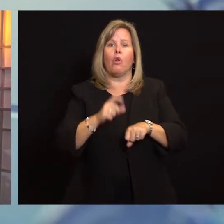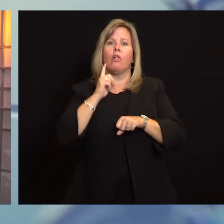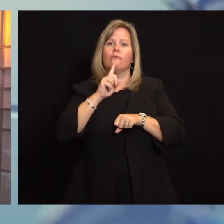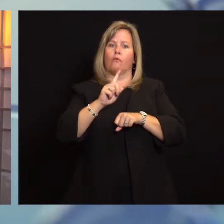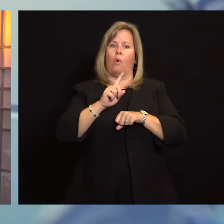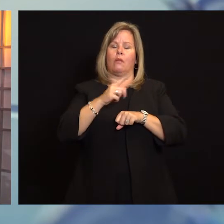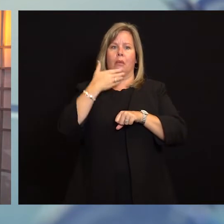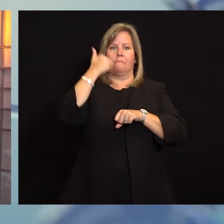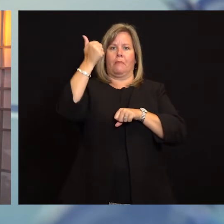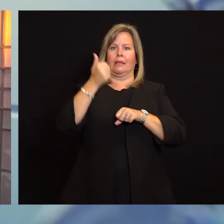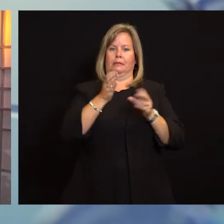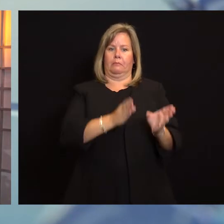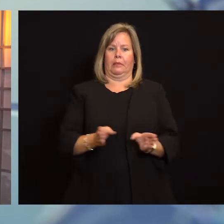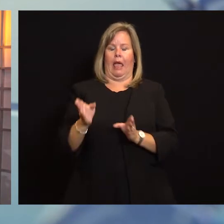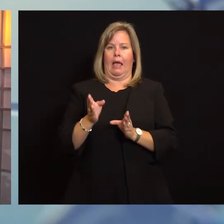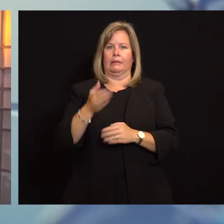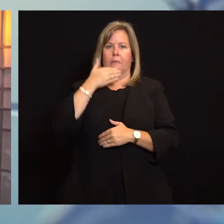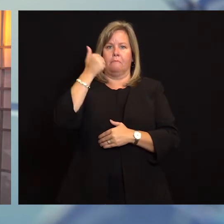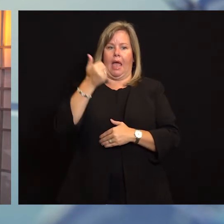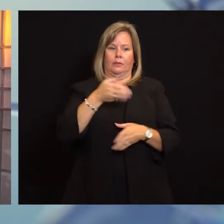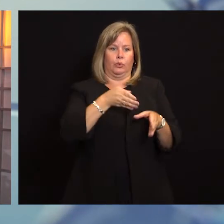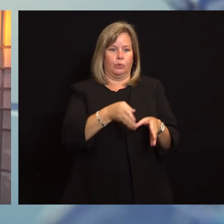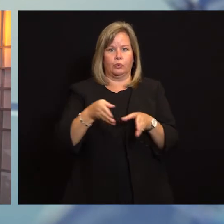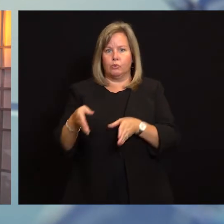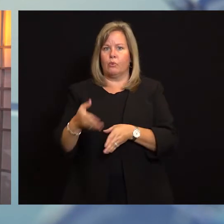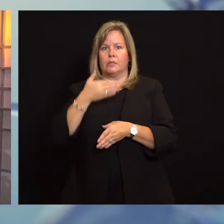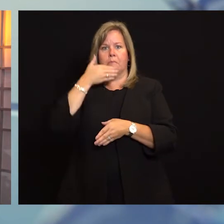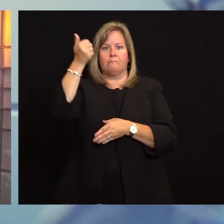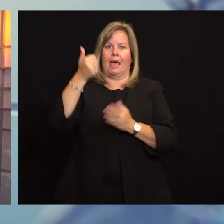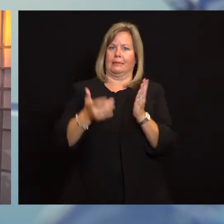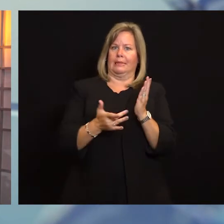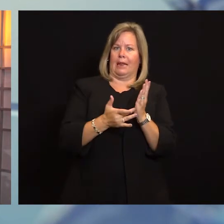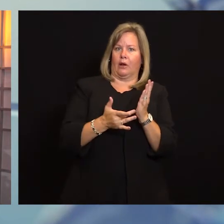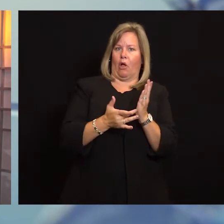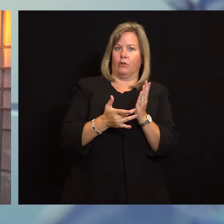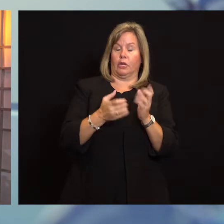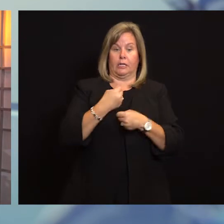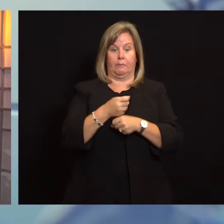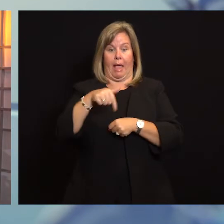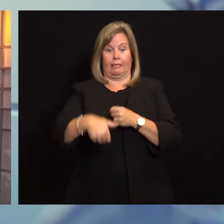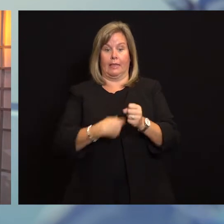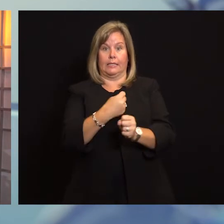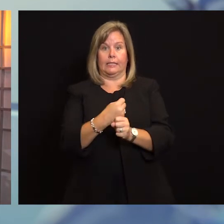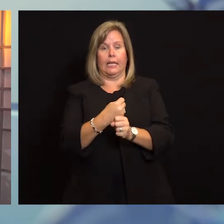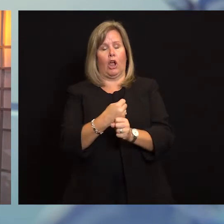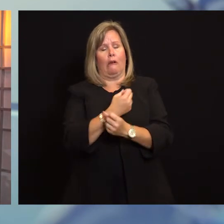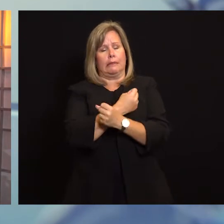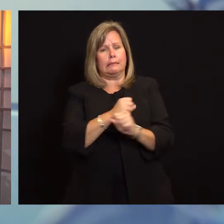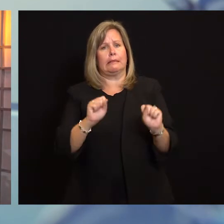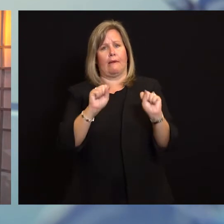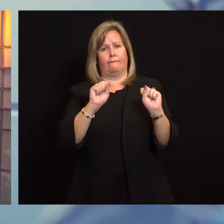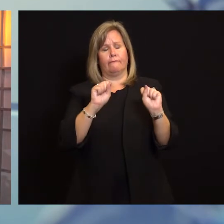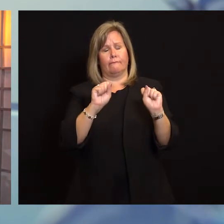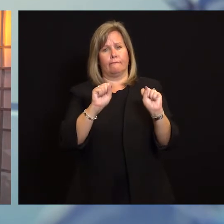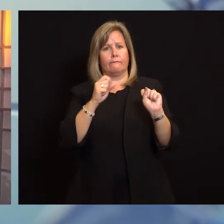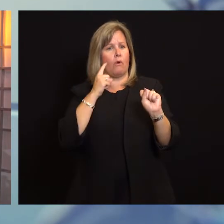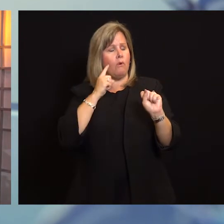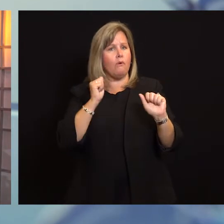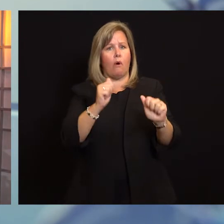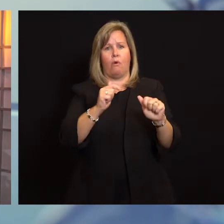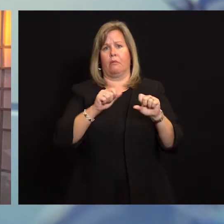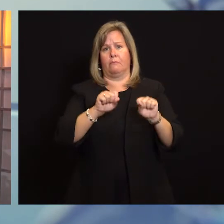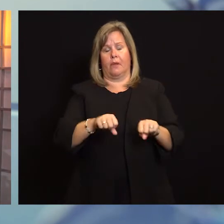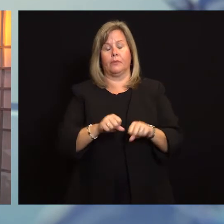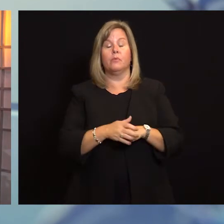best plans, using the best tools and technology to make this school year as safe as possible, not just for